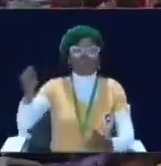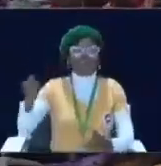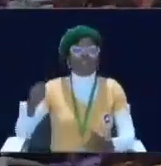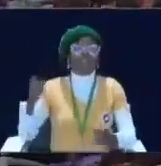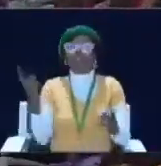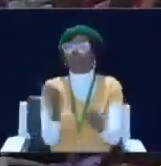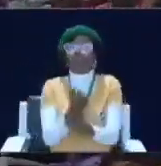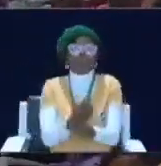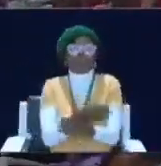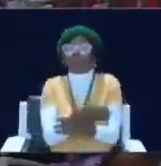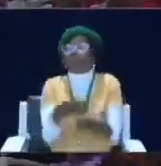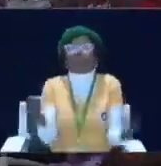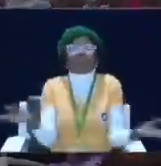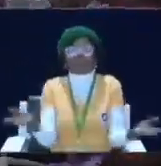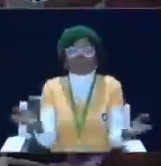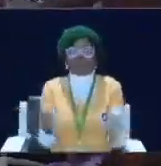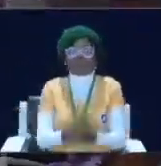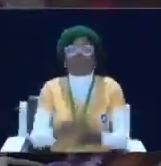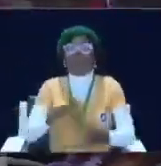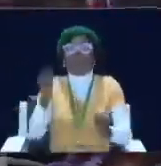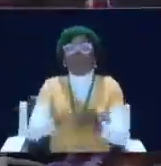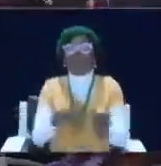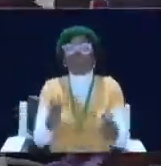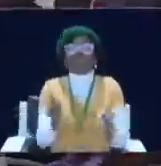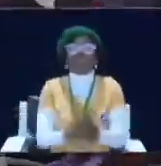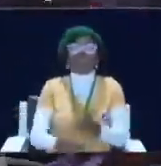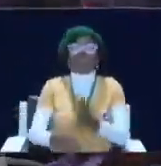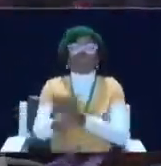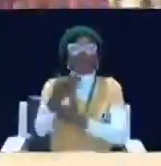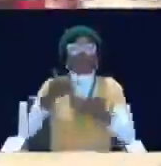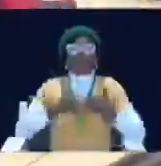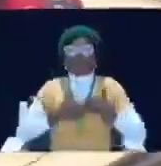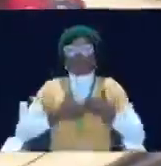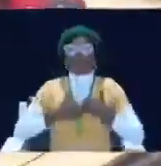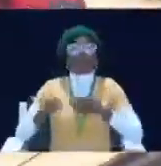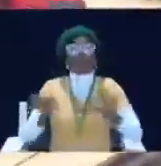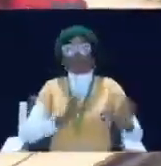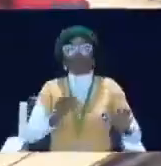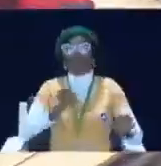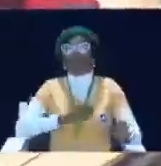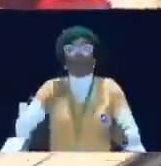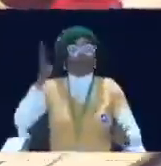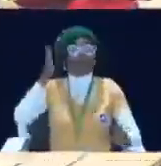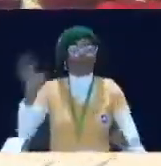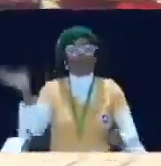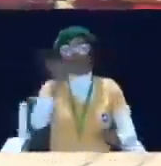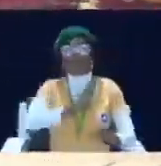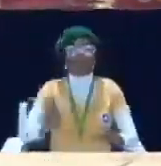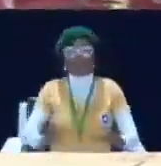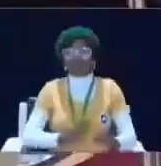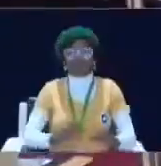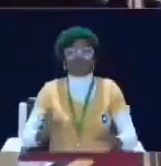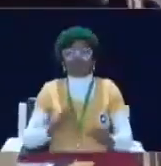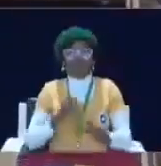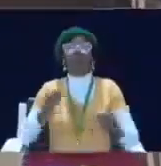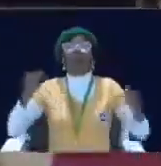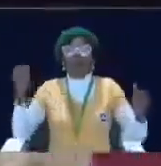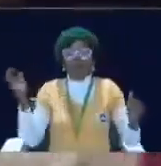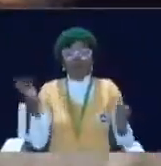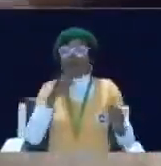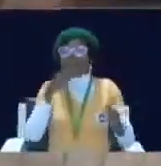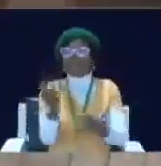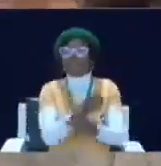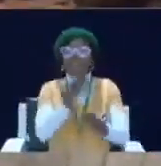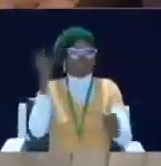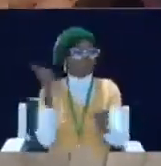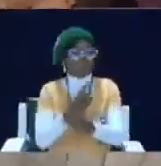Everything the Lord has done that I have heard, I will not take it for granted. I will celebrate the